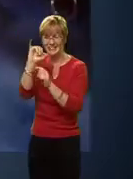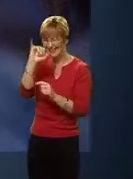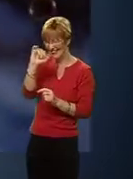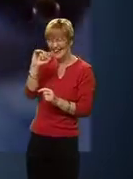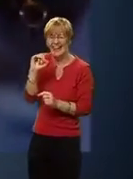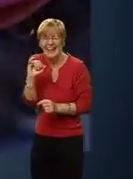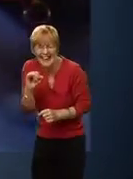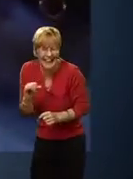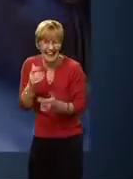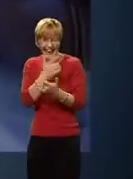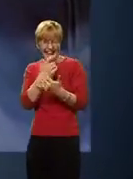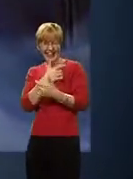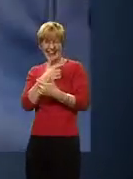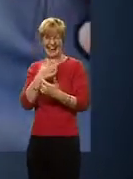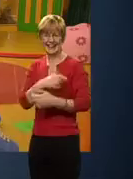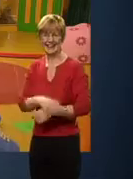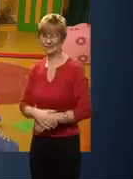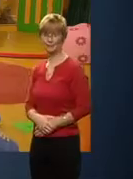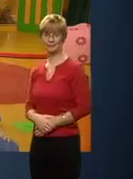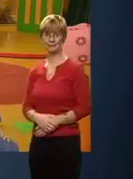This little finger on my right.